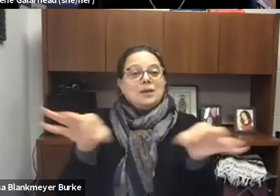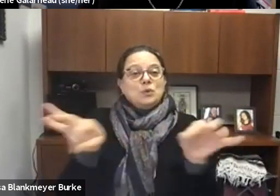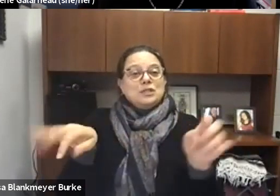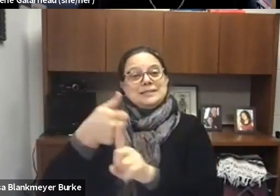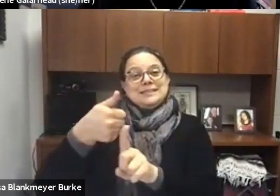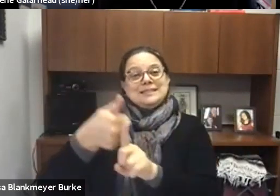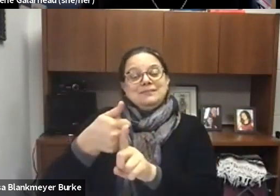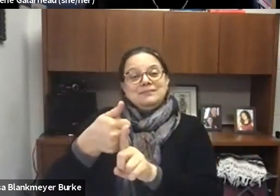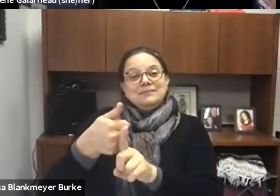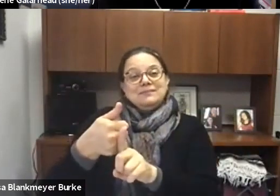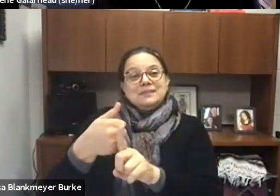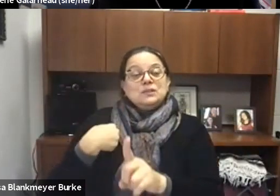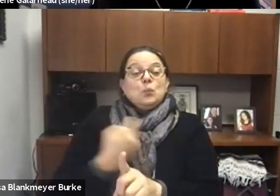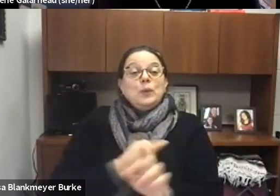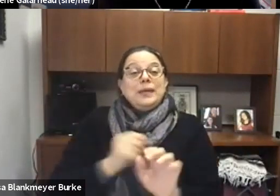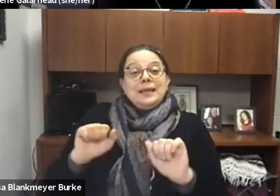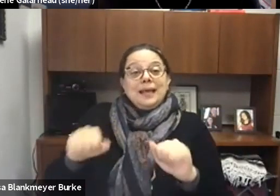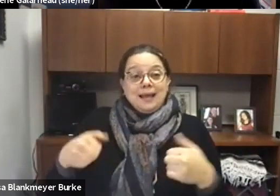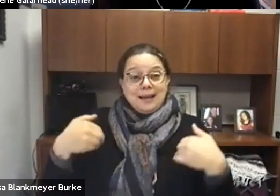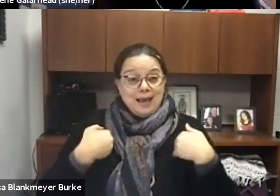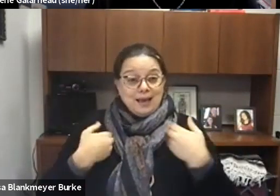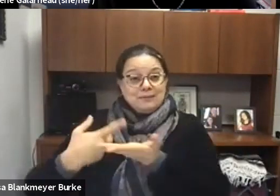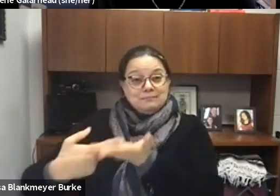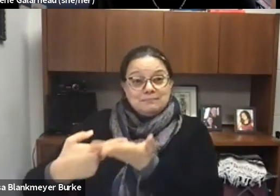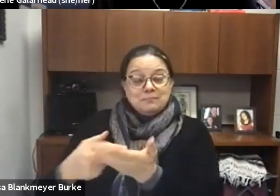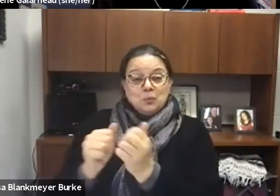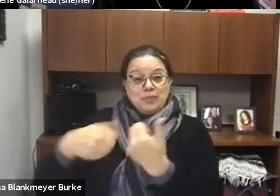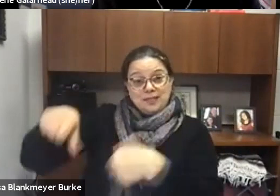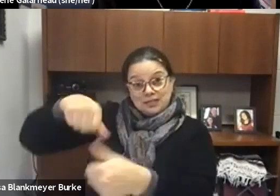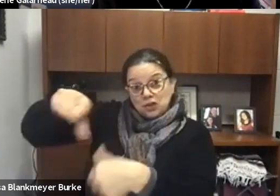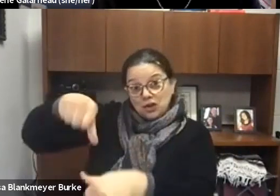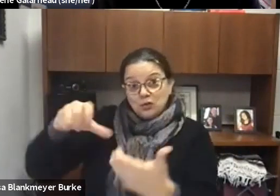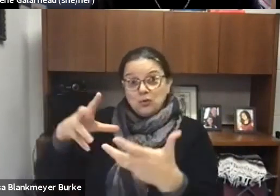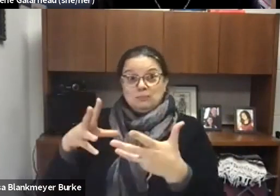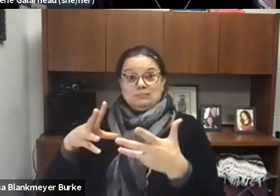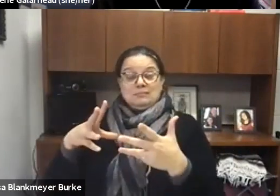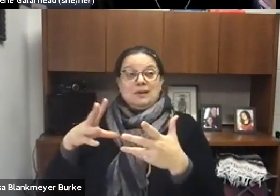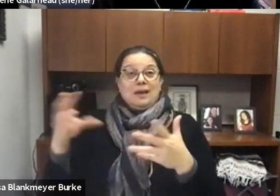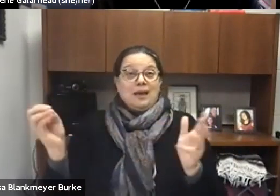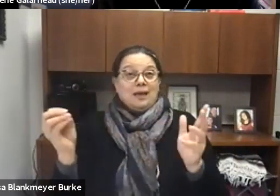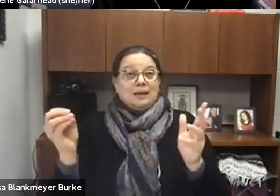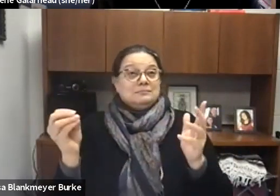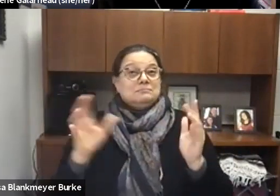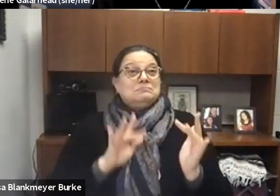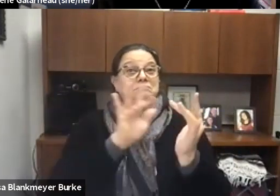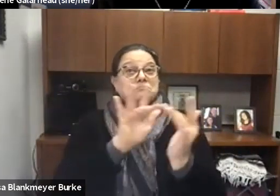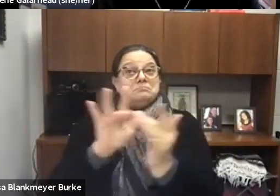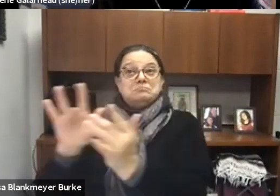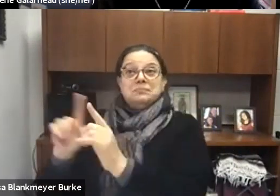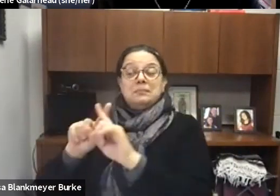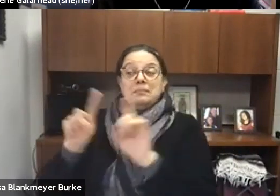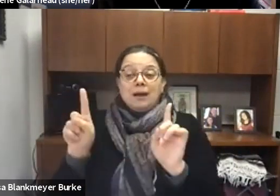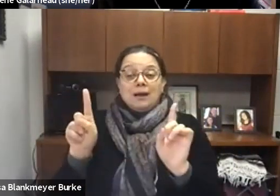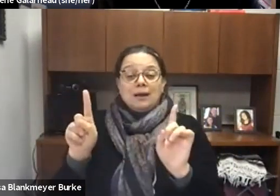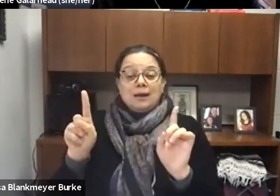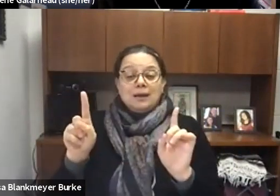community is that our language itself, we can have discussions amongst ourselves,